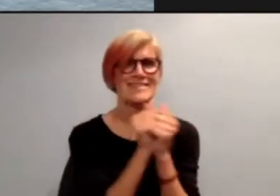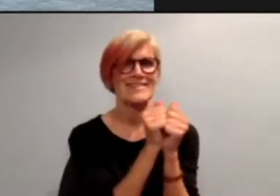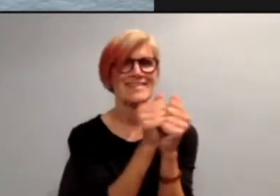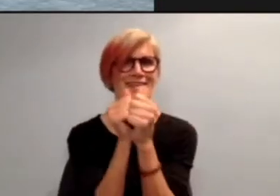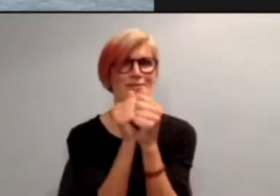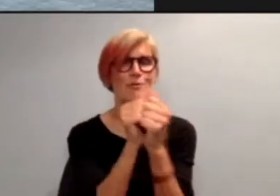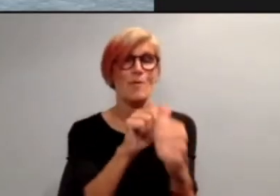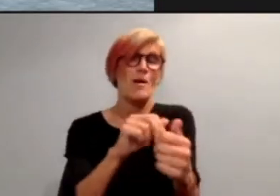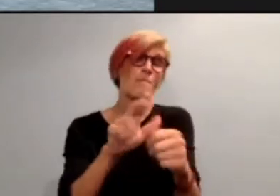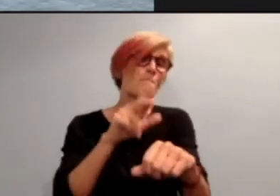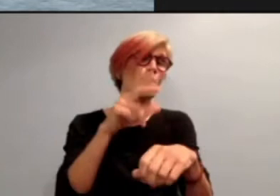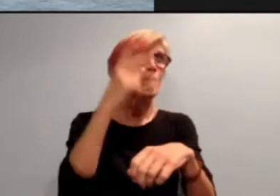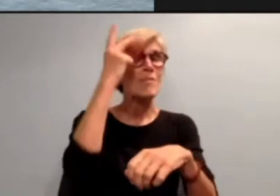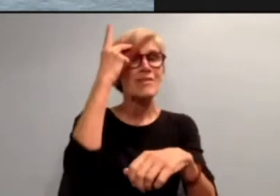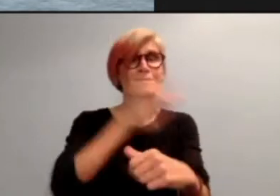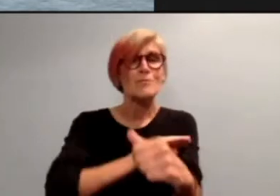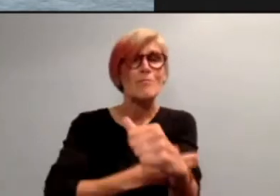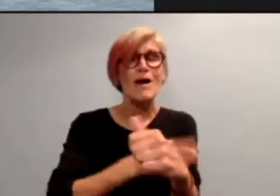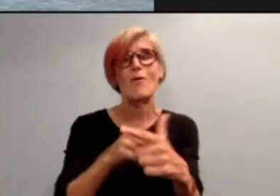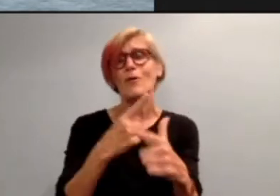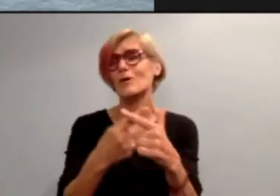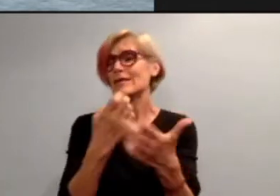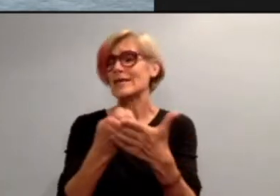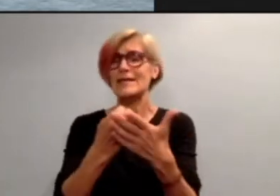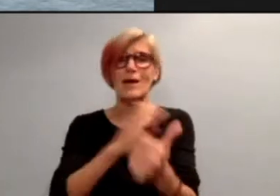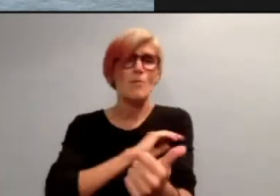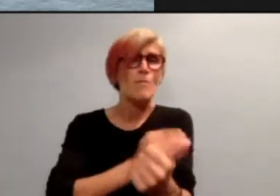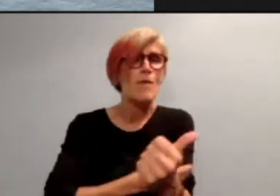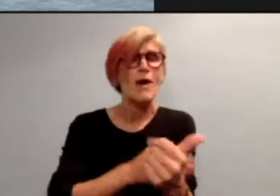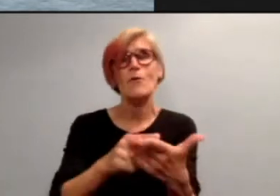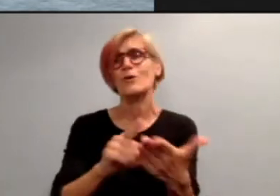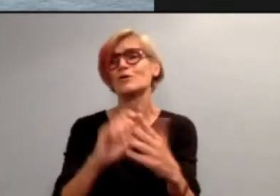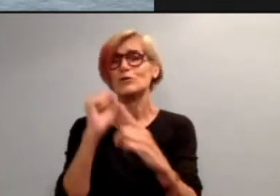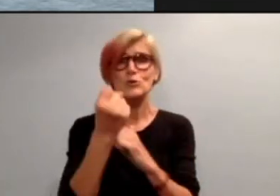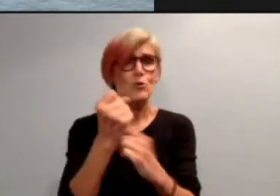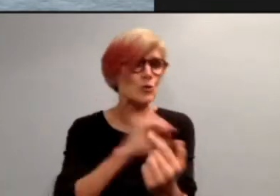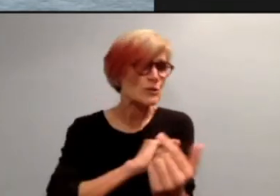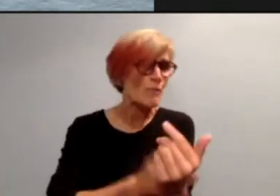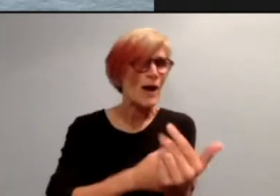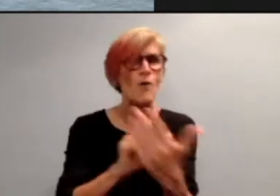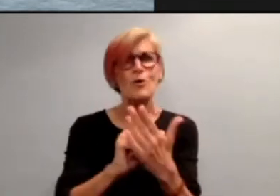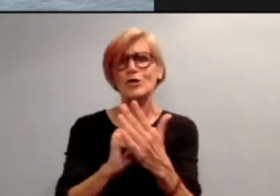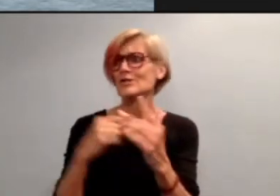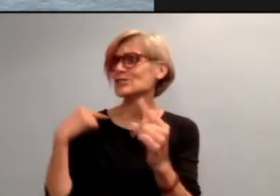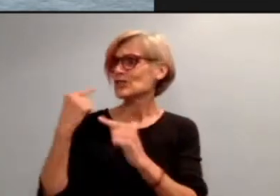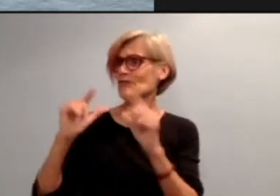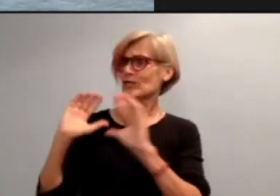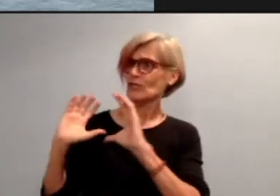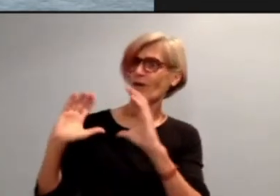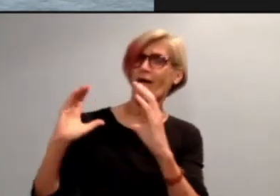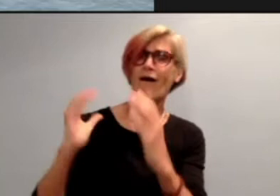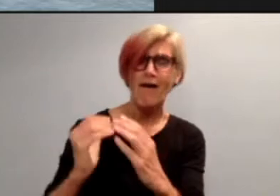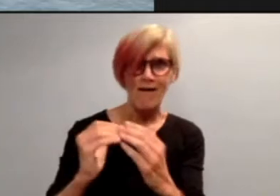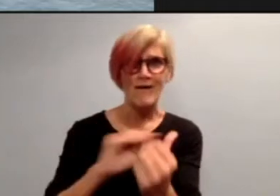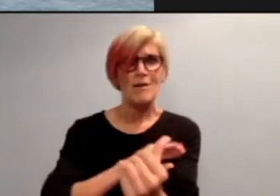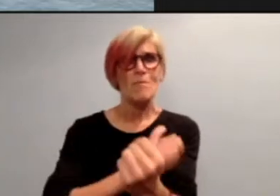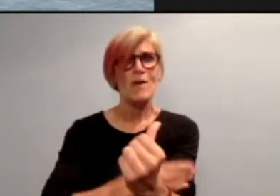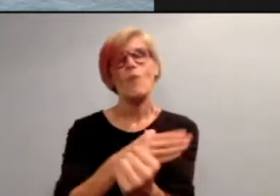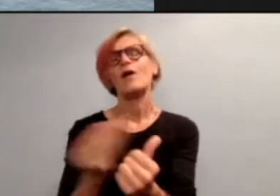economic, social, generational, personal, to fight hate and